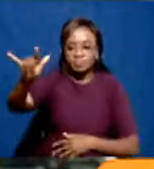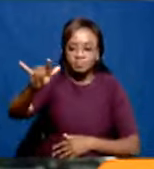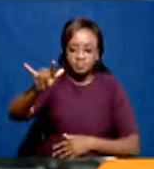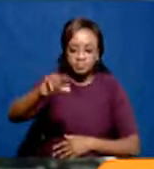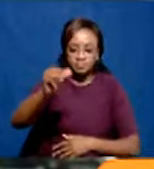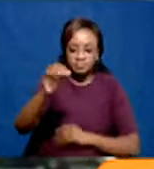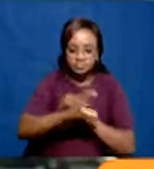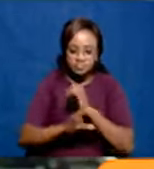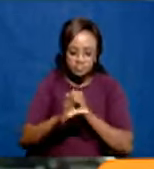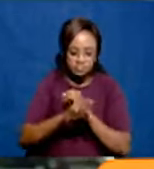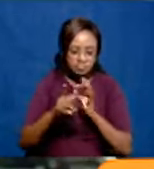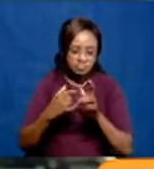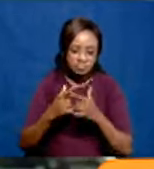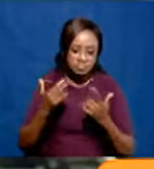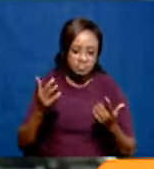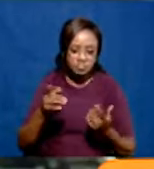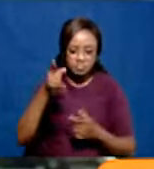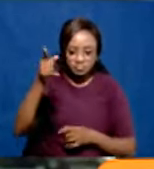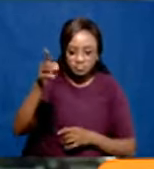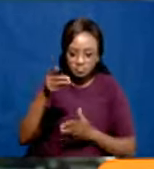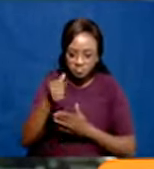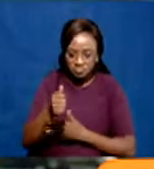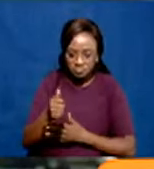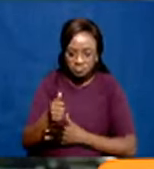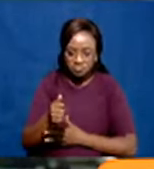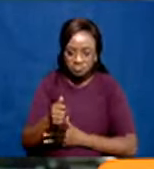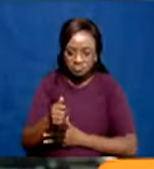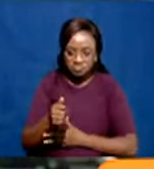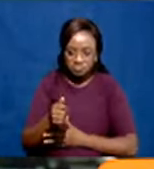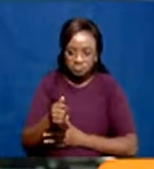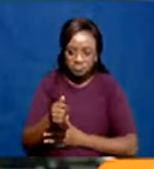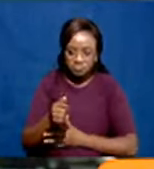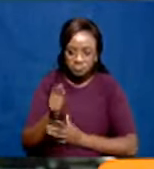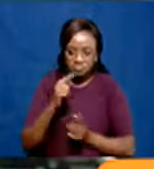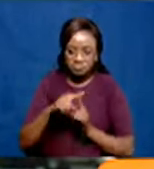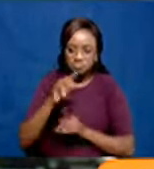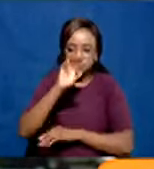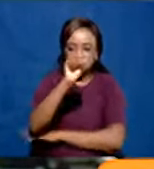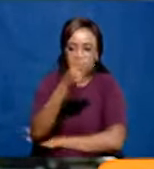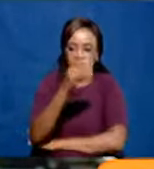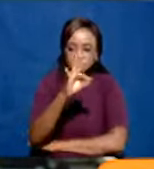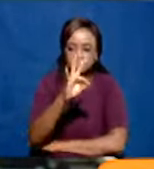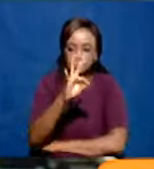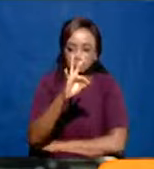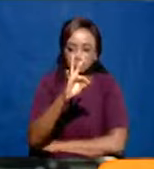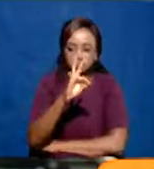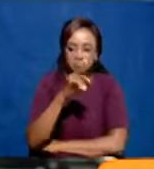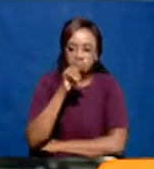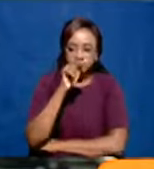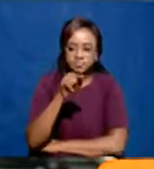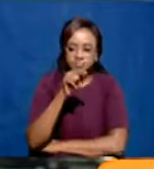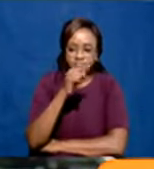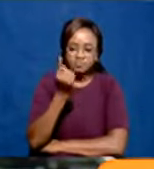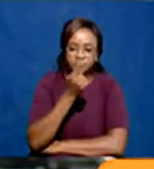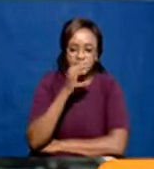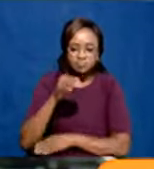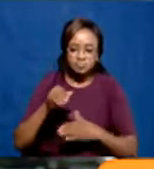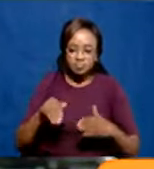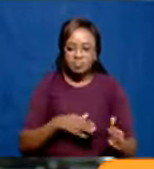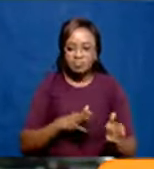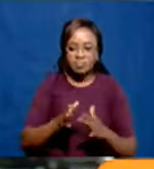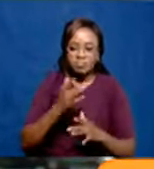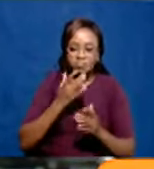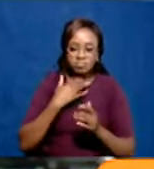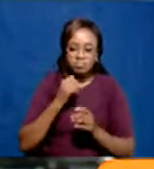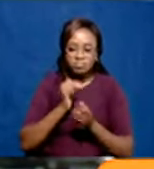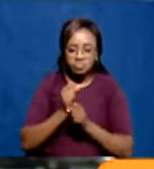important component that I must also say about SHIF is that it's rather a way to privatize healthcare. Okay. Why are we saying